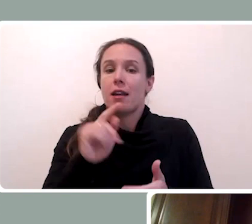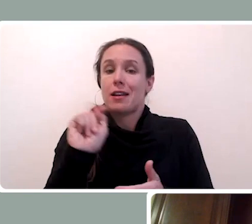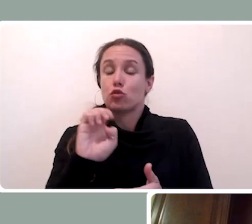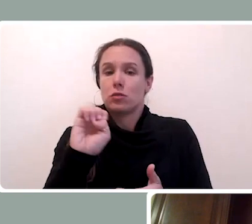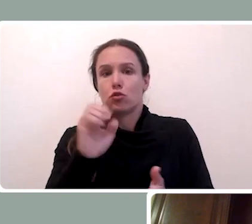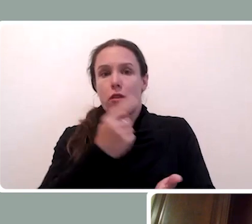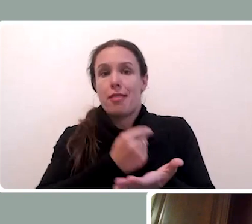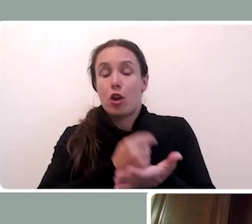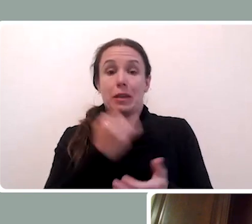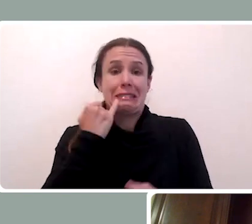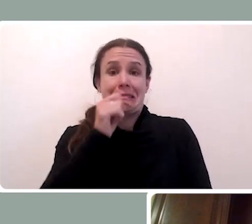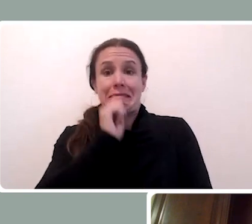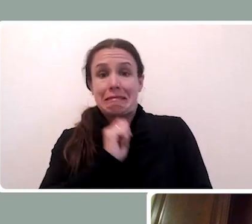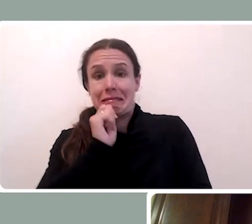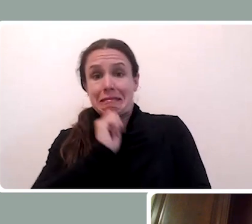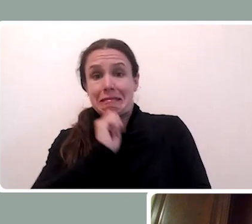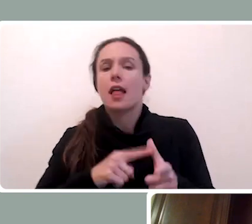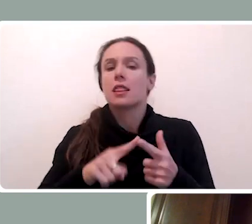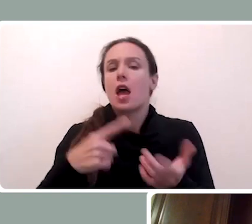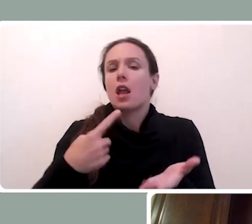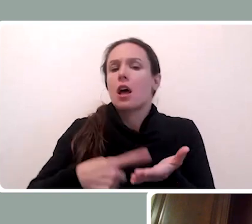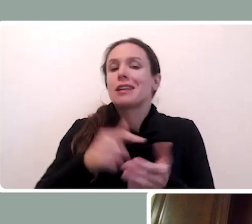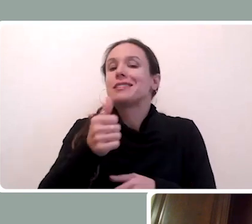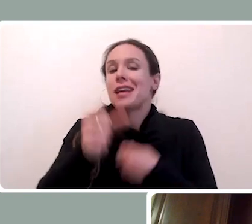foremost, and then talk about 10 years. But,